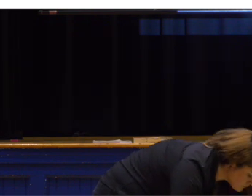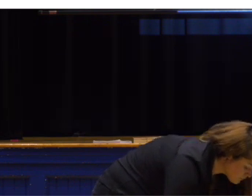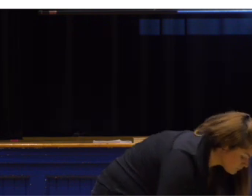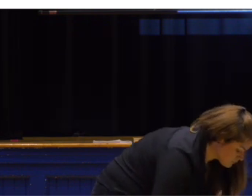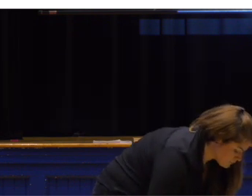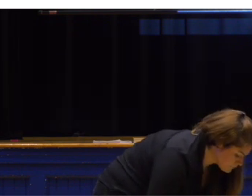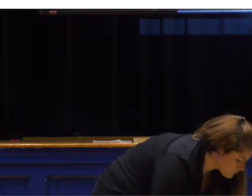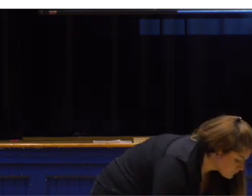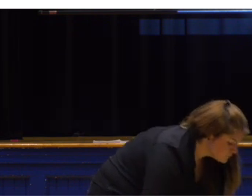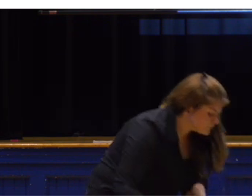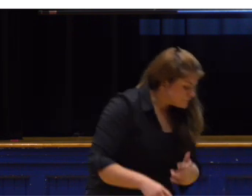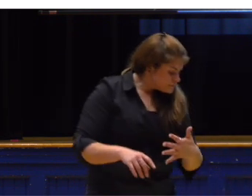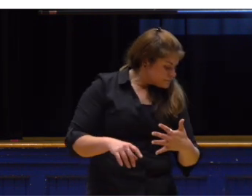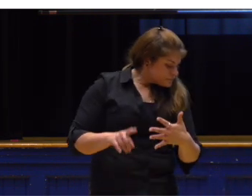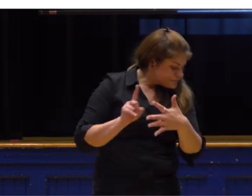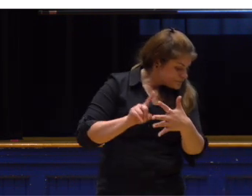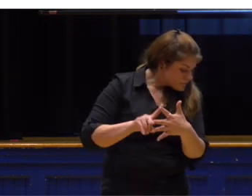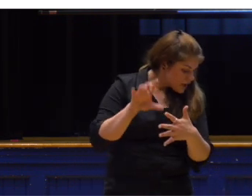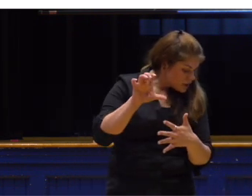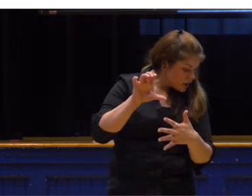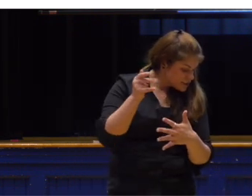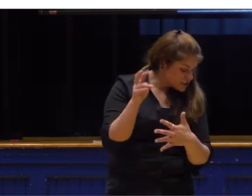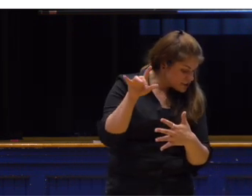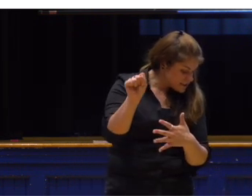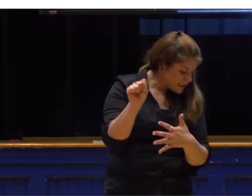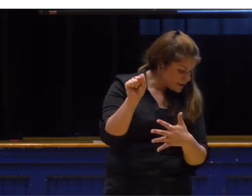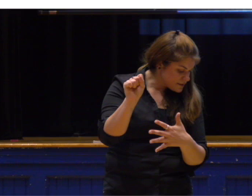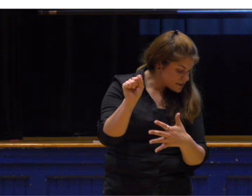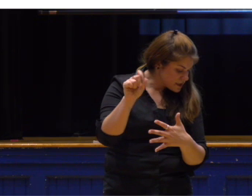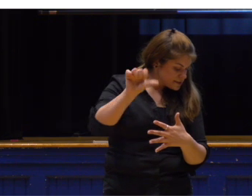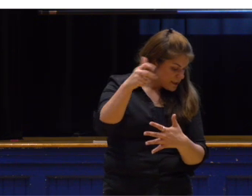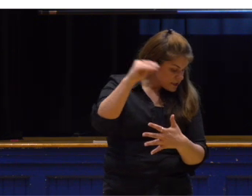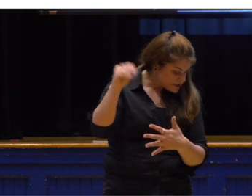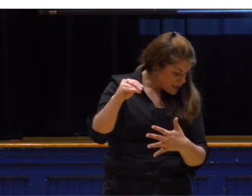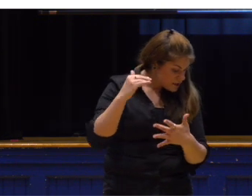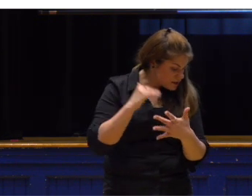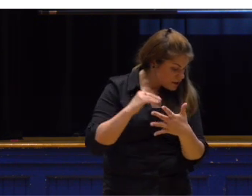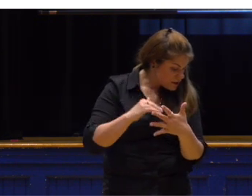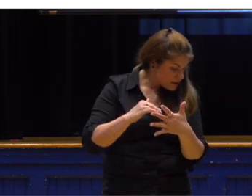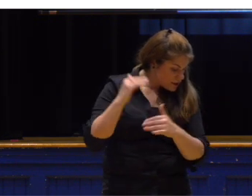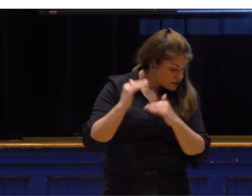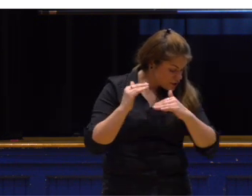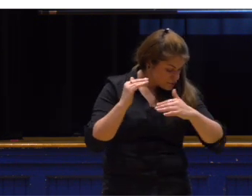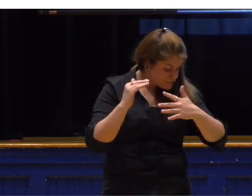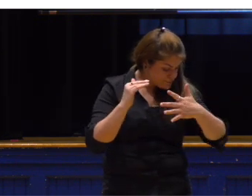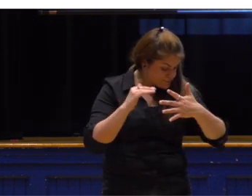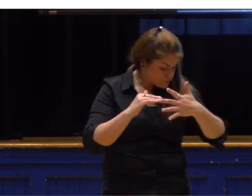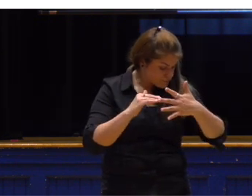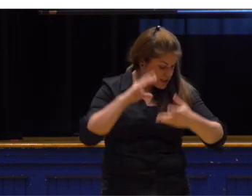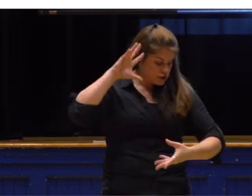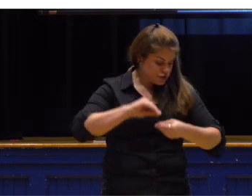10% for contingencies, as well as additional funding for police traffic details, engineering, etc. The project